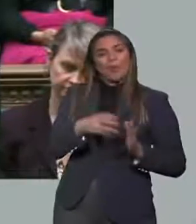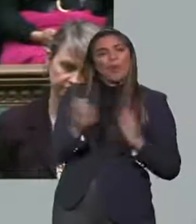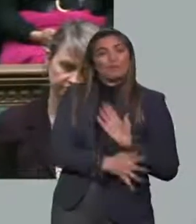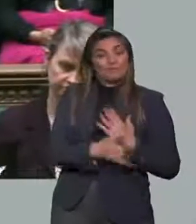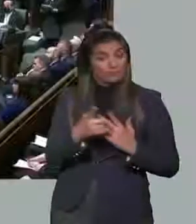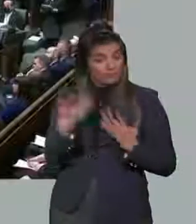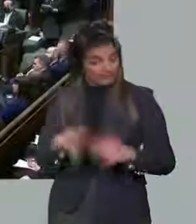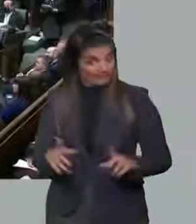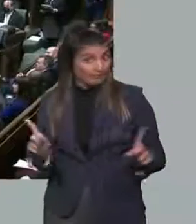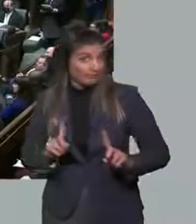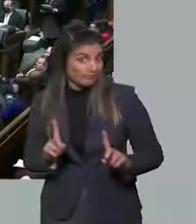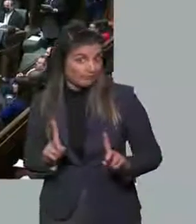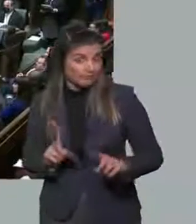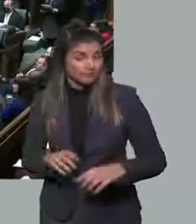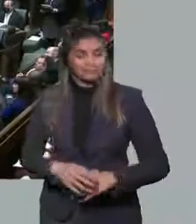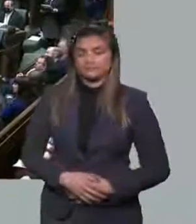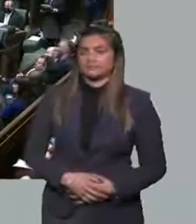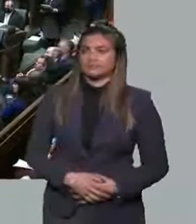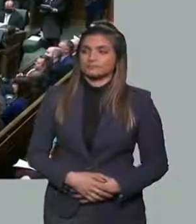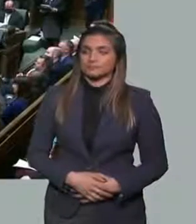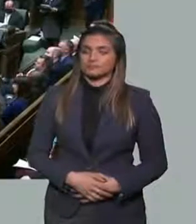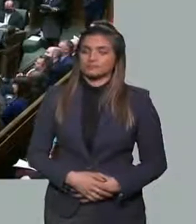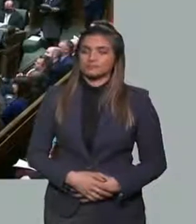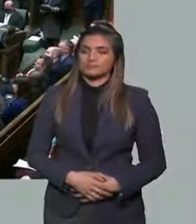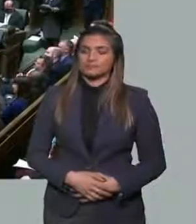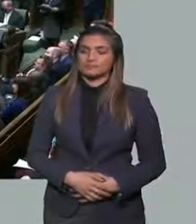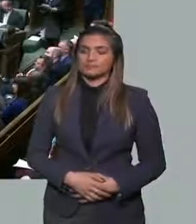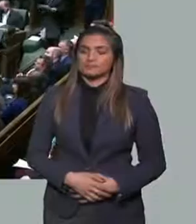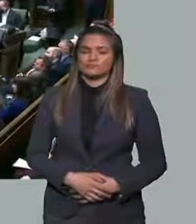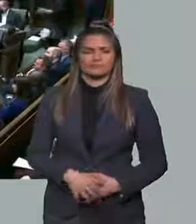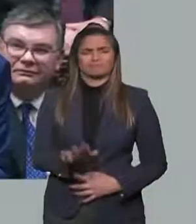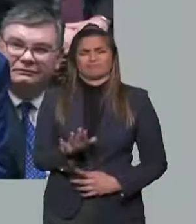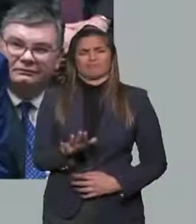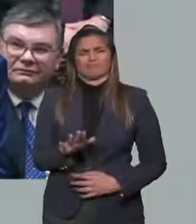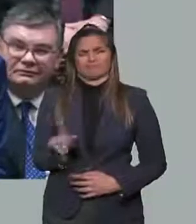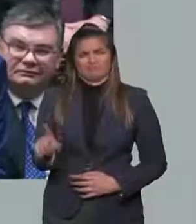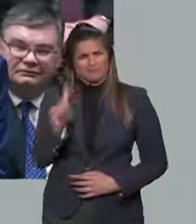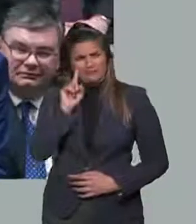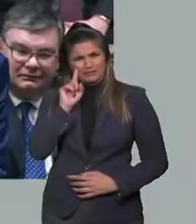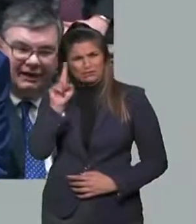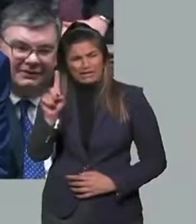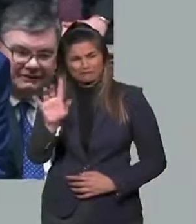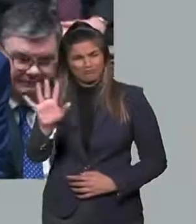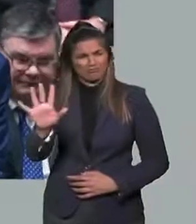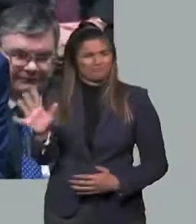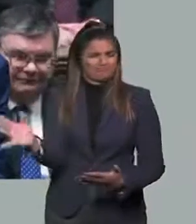and Siberia? Deputy Prime Minister. The suggestion she's making is sheer nonsense.